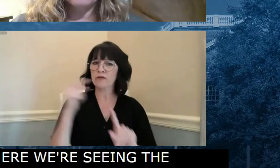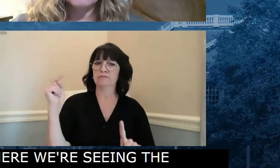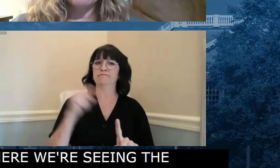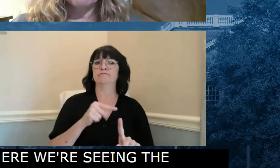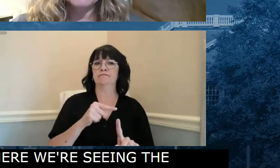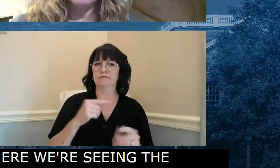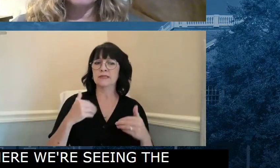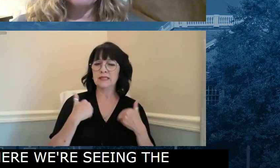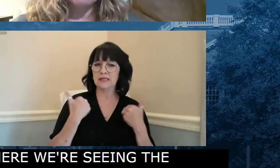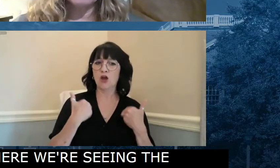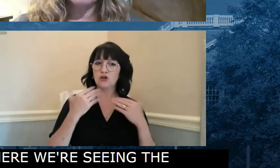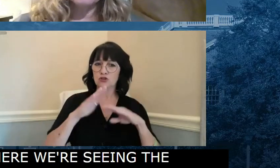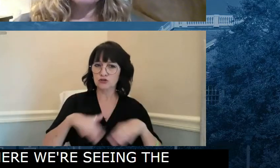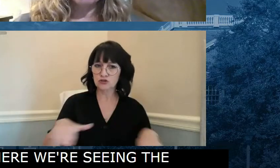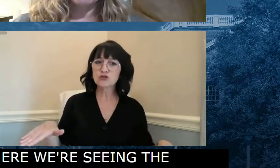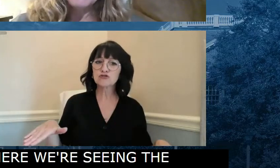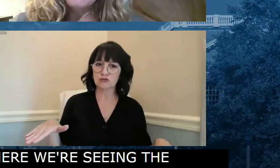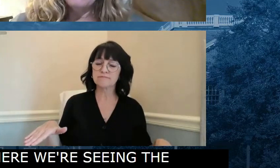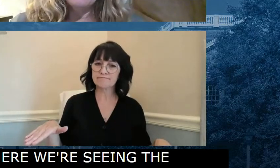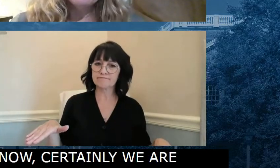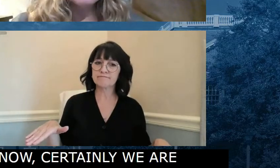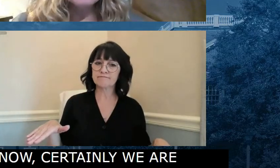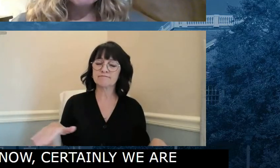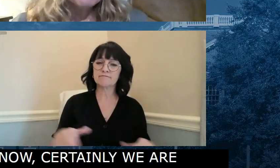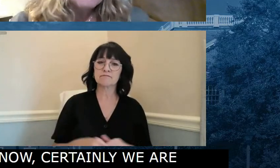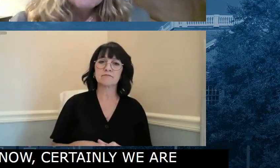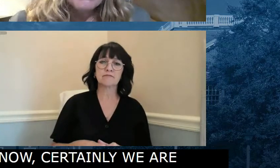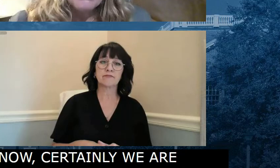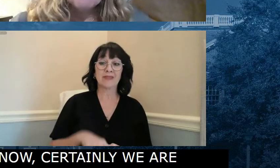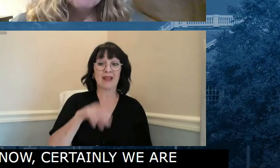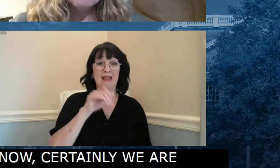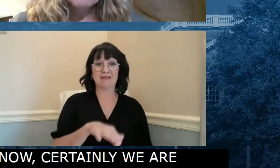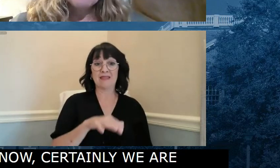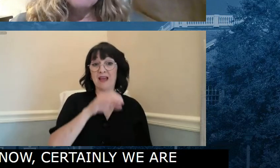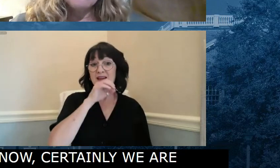seeing infection among this age group. And this age group then,